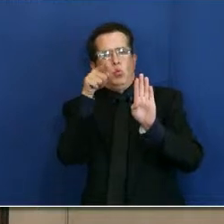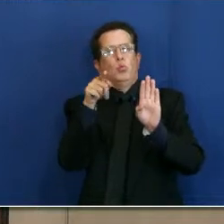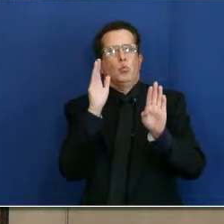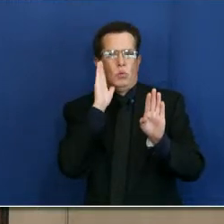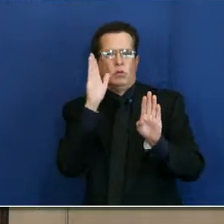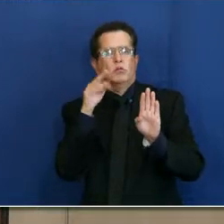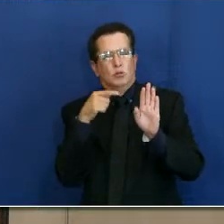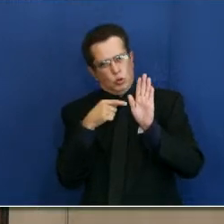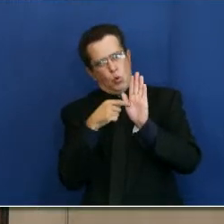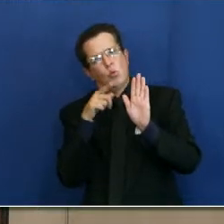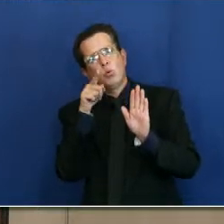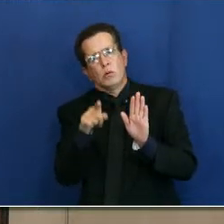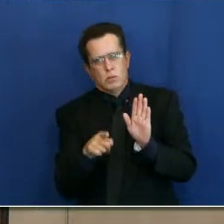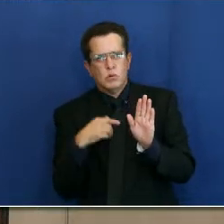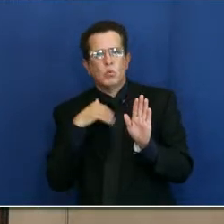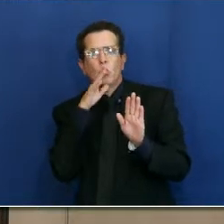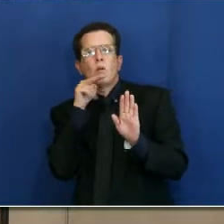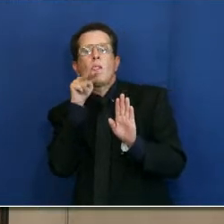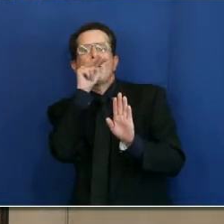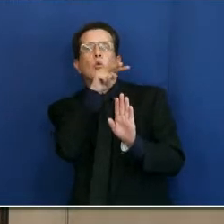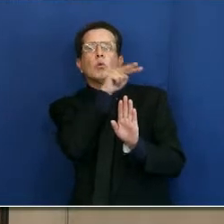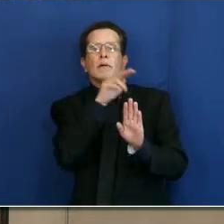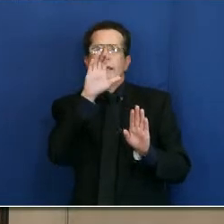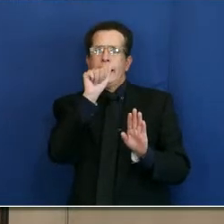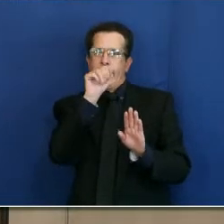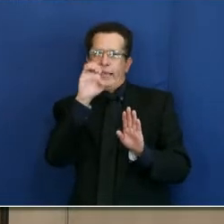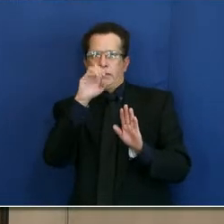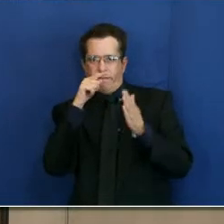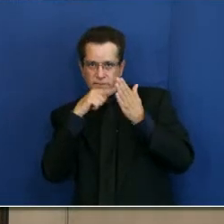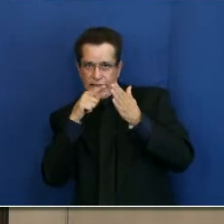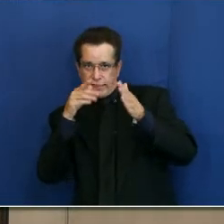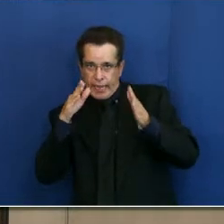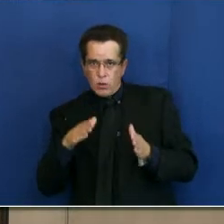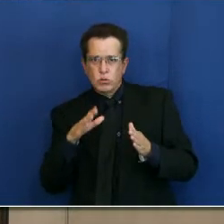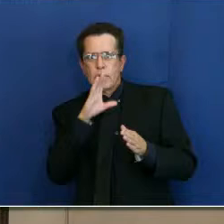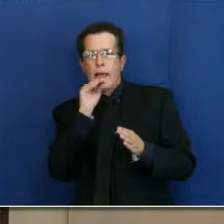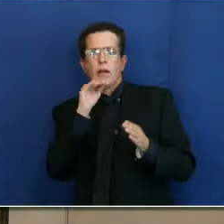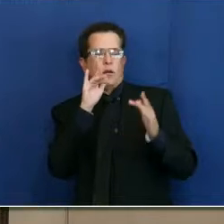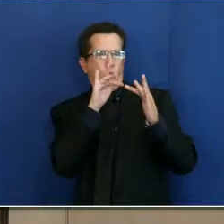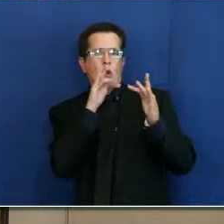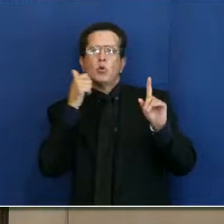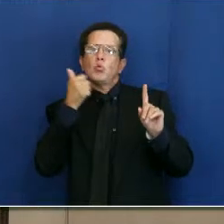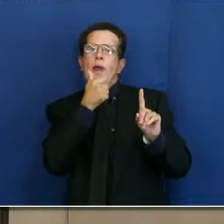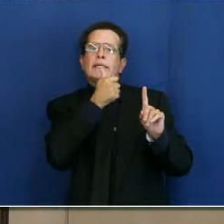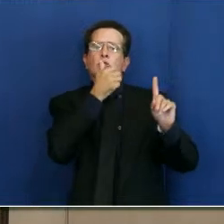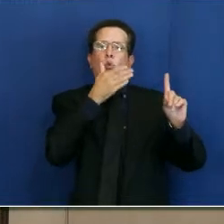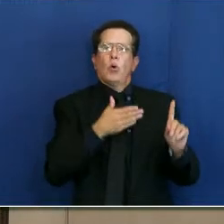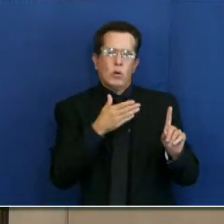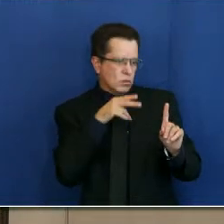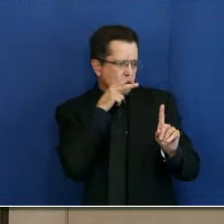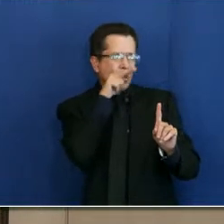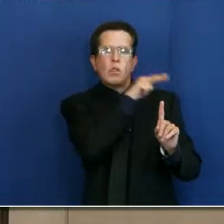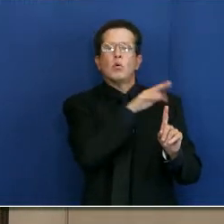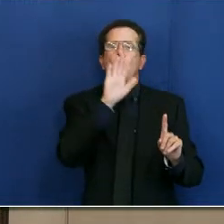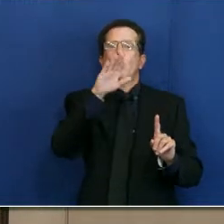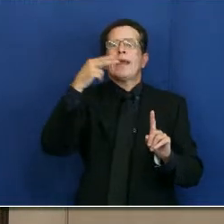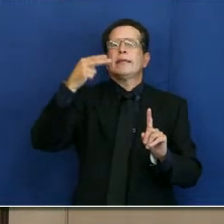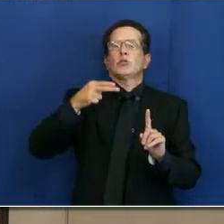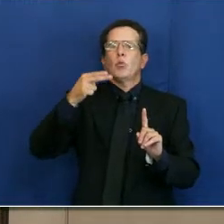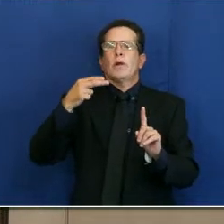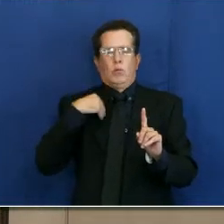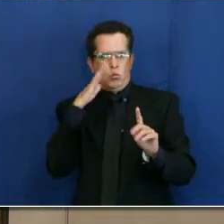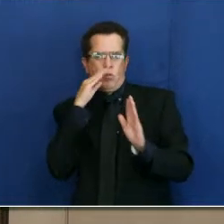at, for case investigation and for contact tracing, we look at the